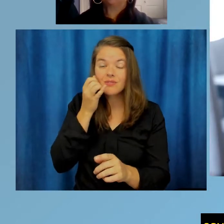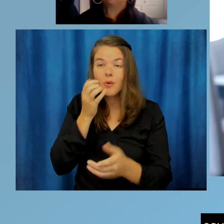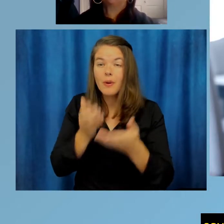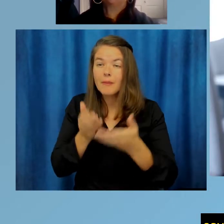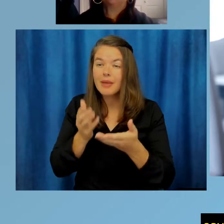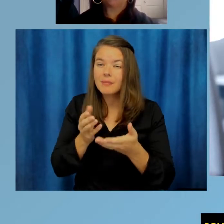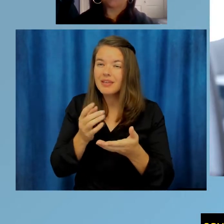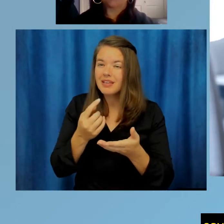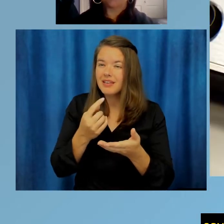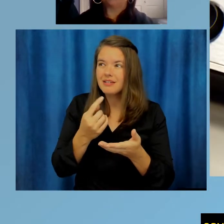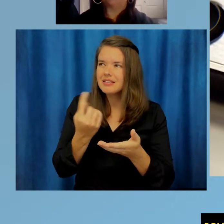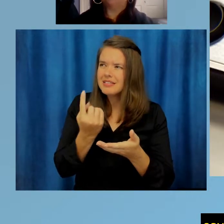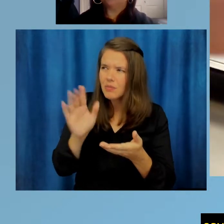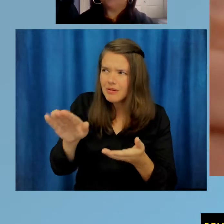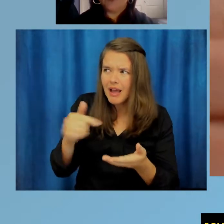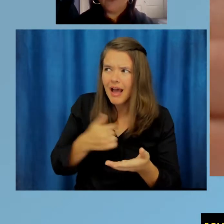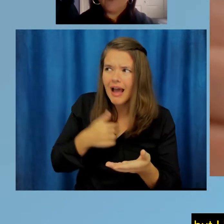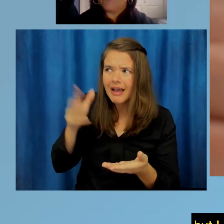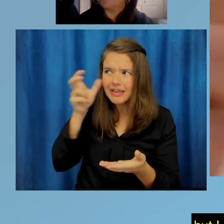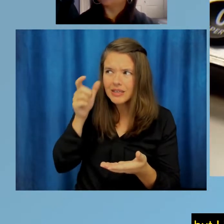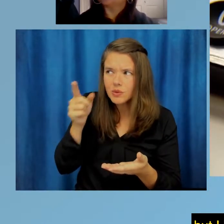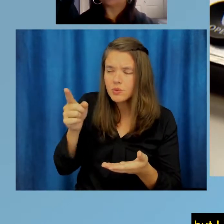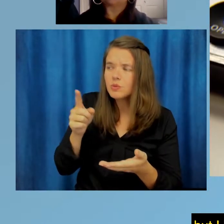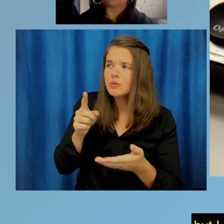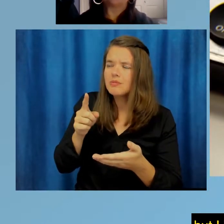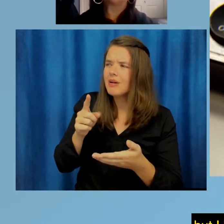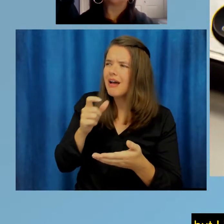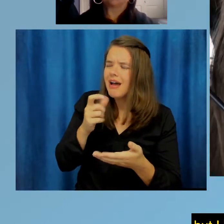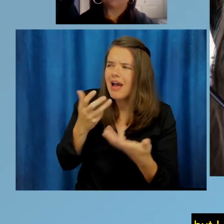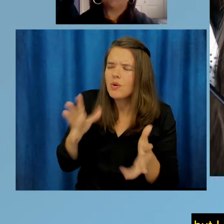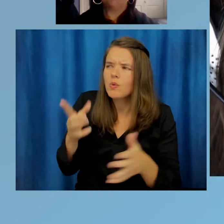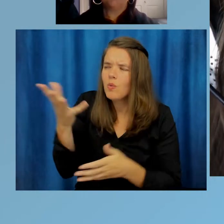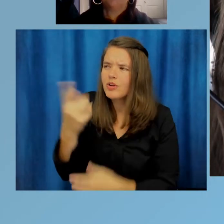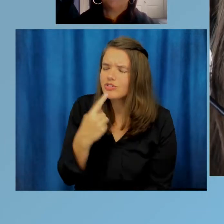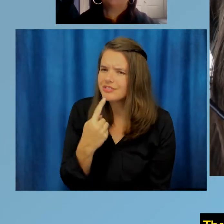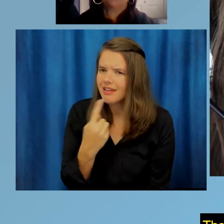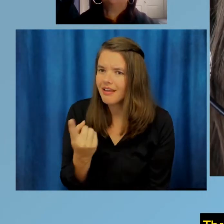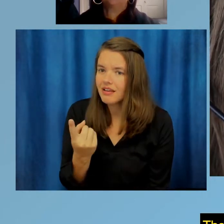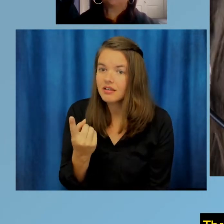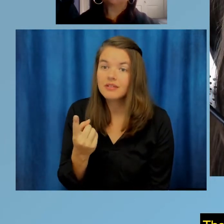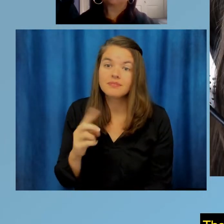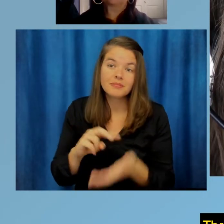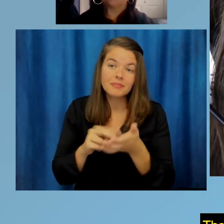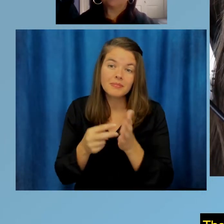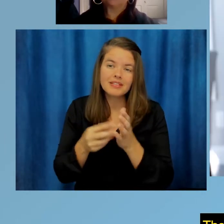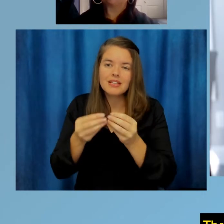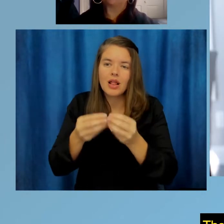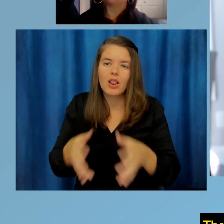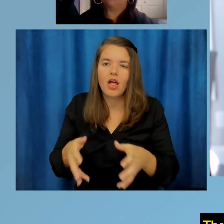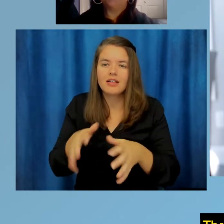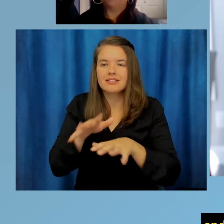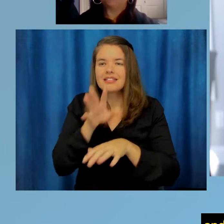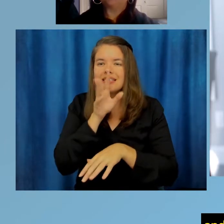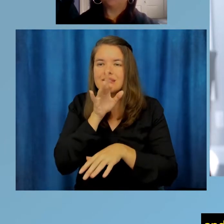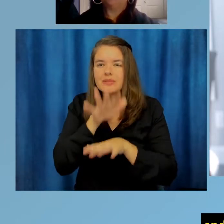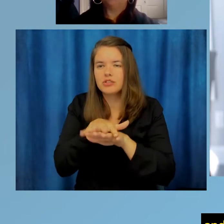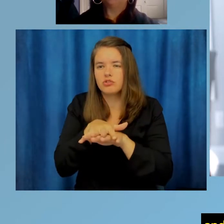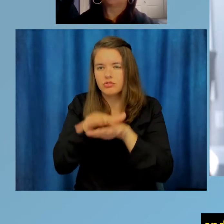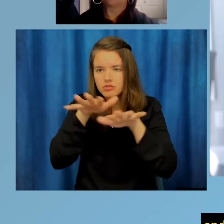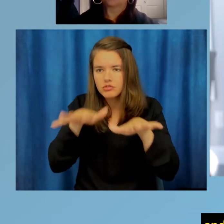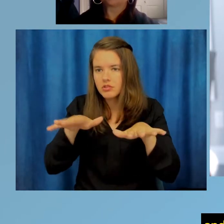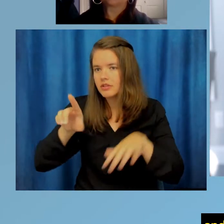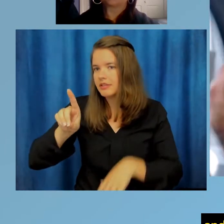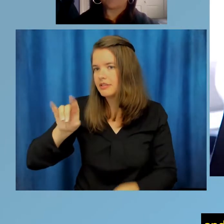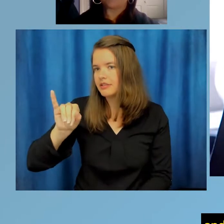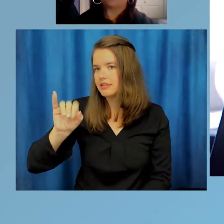might say something to you like, I hear you, but I just don't know what you're saying. They've lost discrimination of speech and they